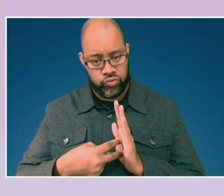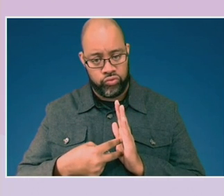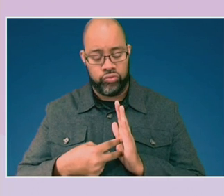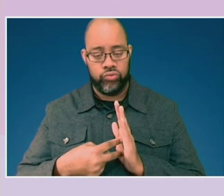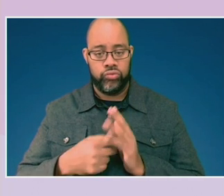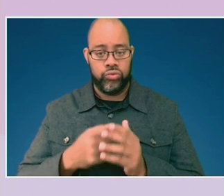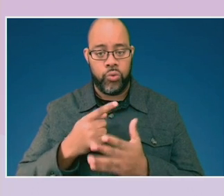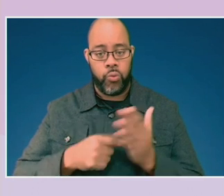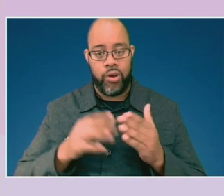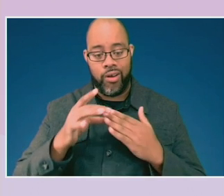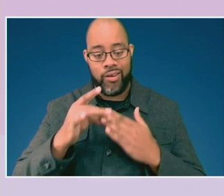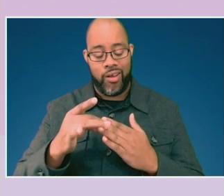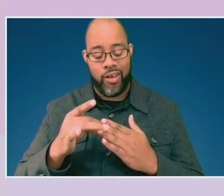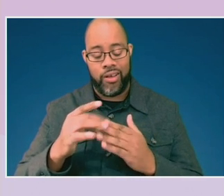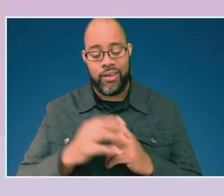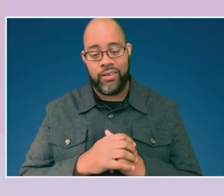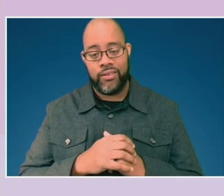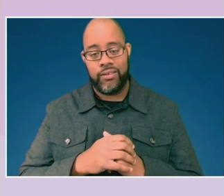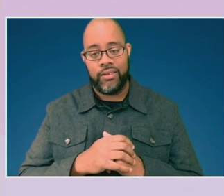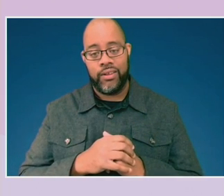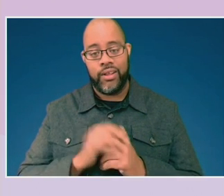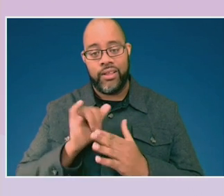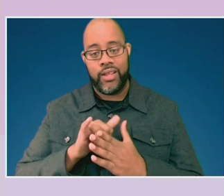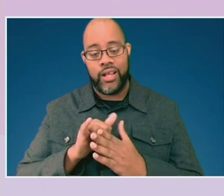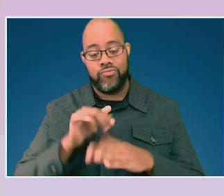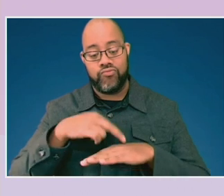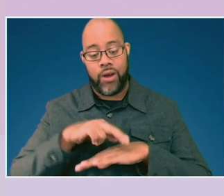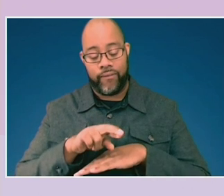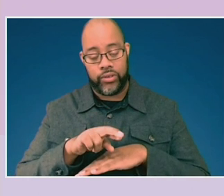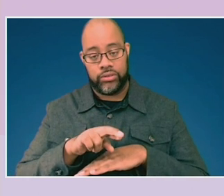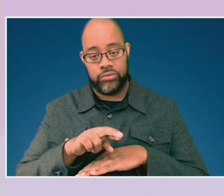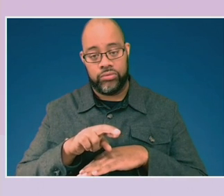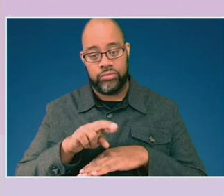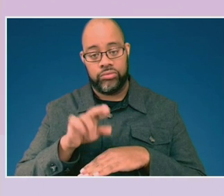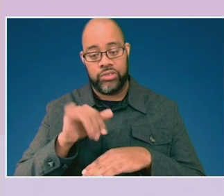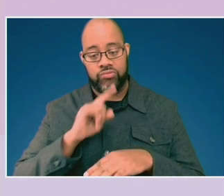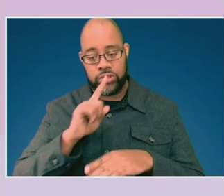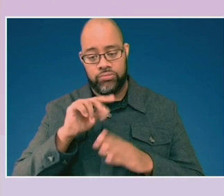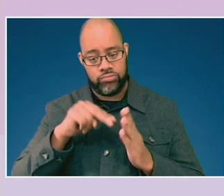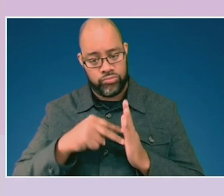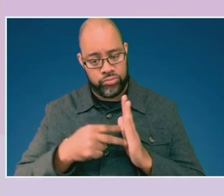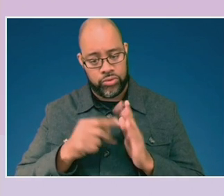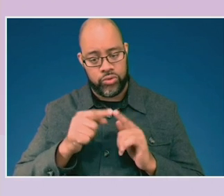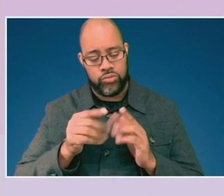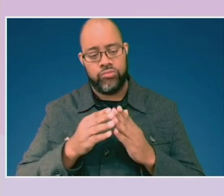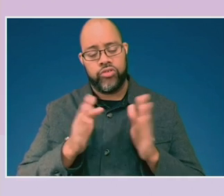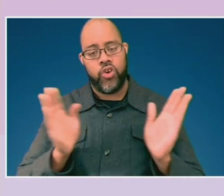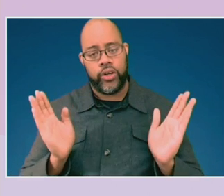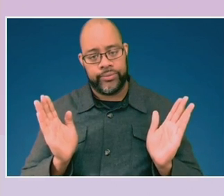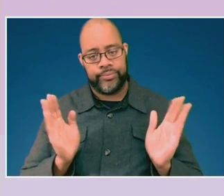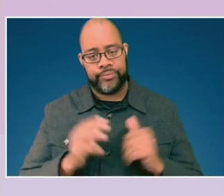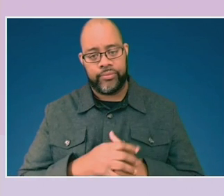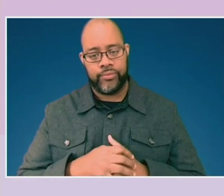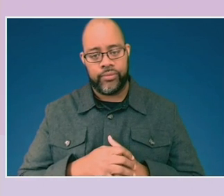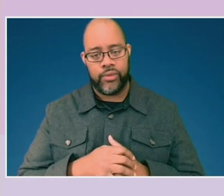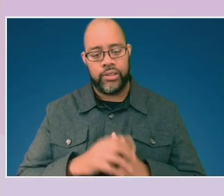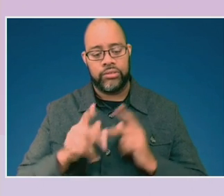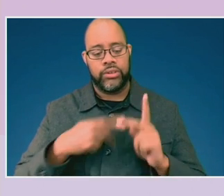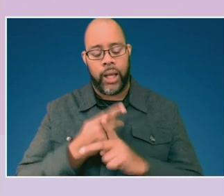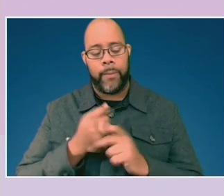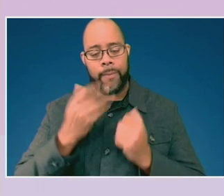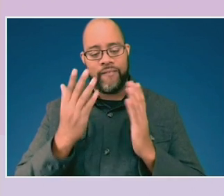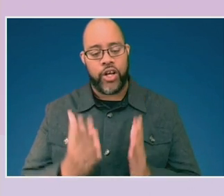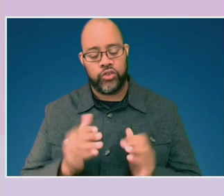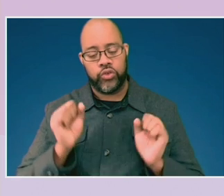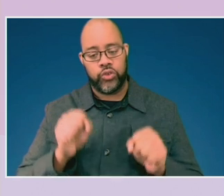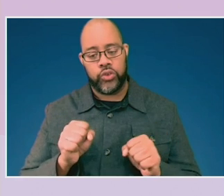the guide that is being referenced, that was quite intentional to broaden the types of providers that could bill